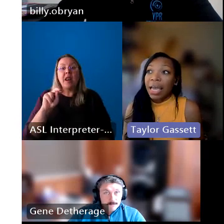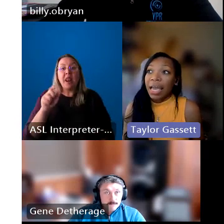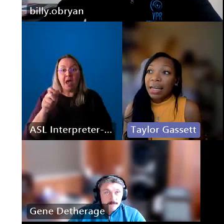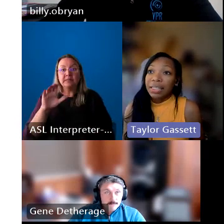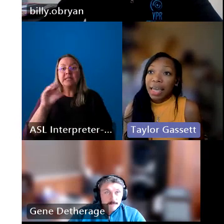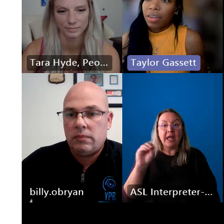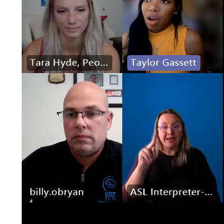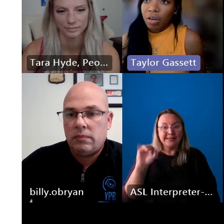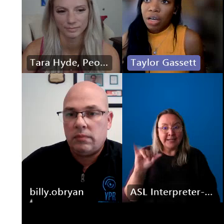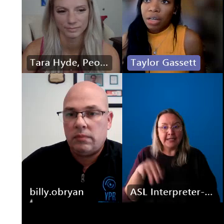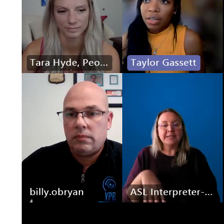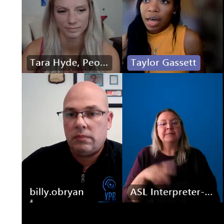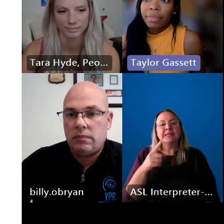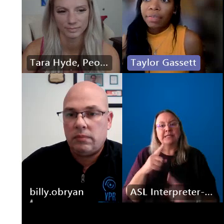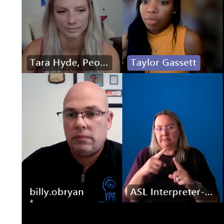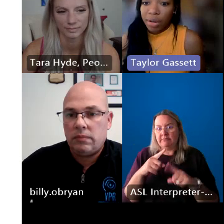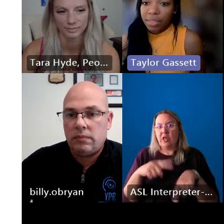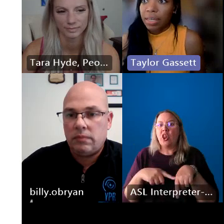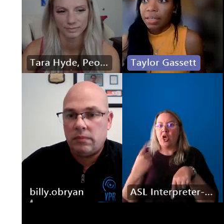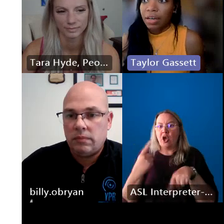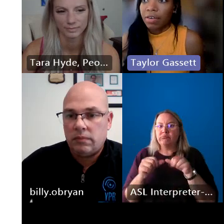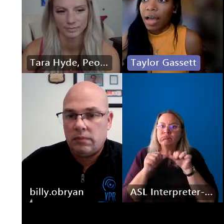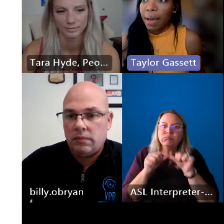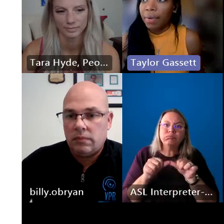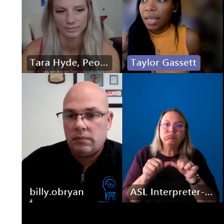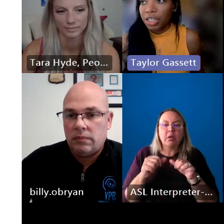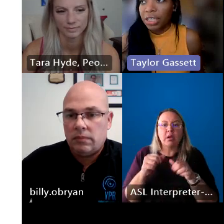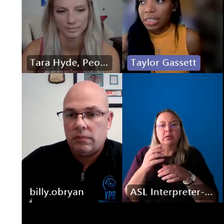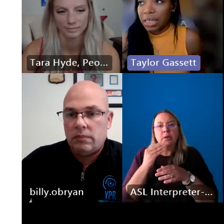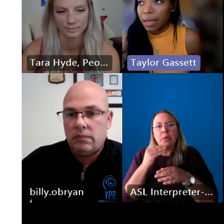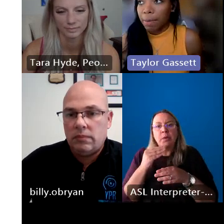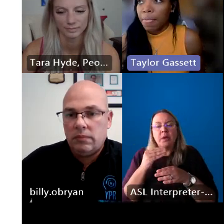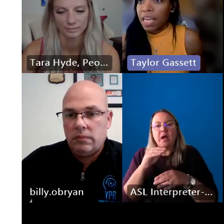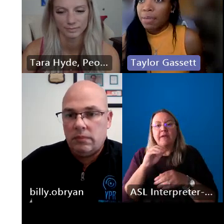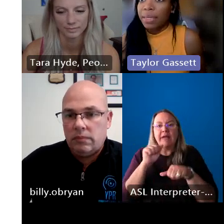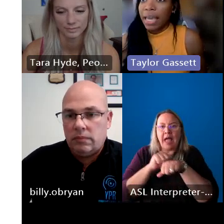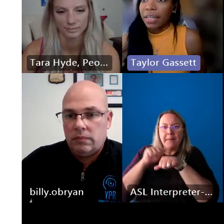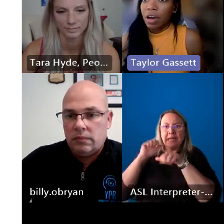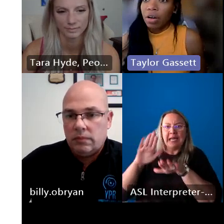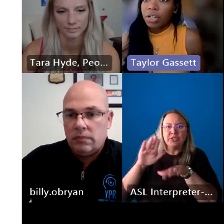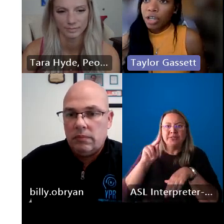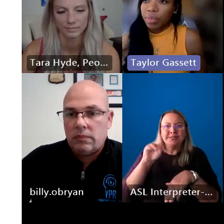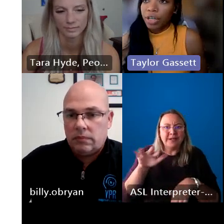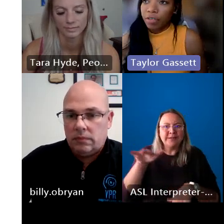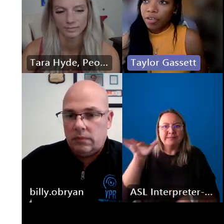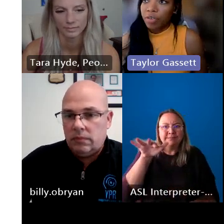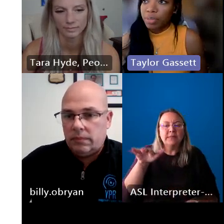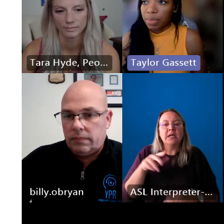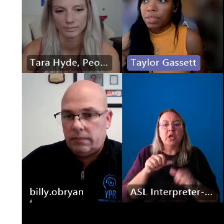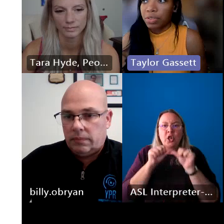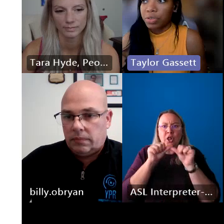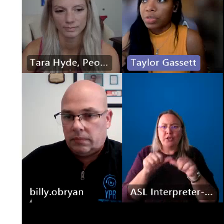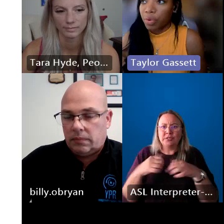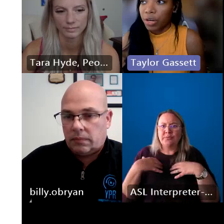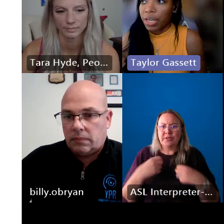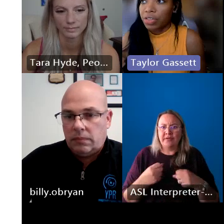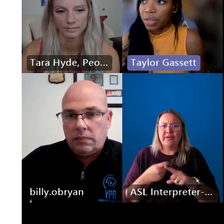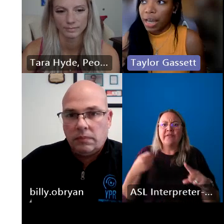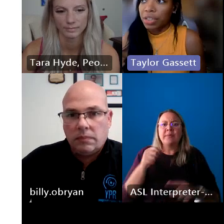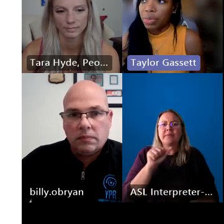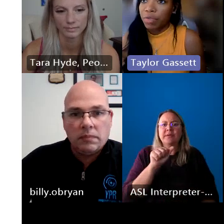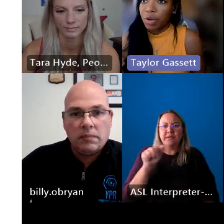Kentucky, and is a lifelong resident of Appalachian, Kentucky. He began long-term recovery from substance use